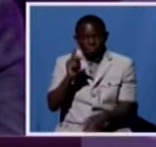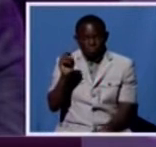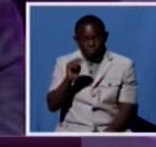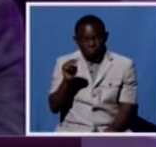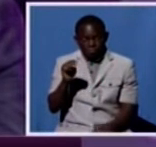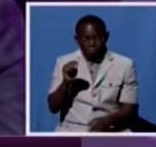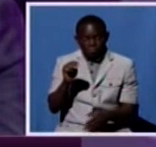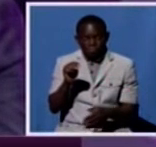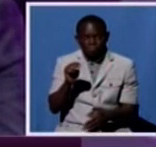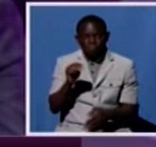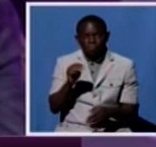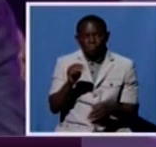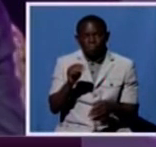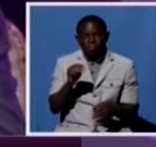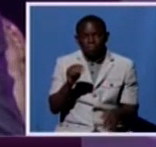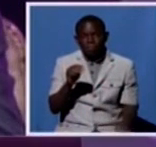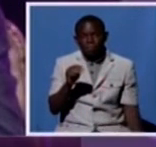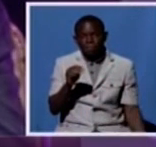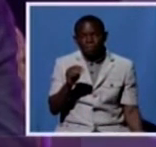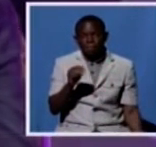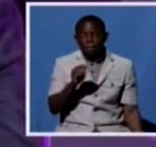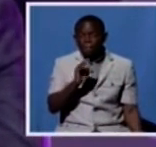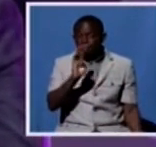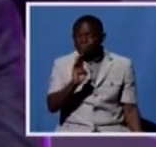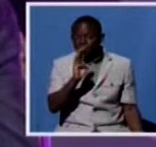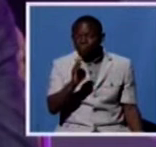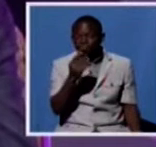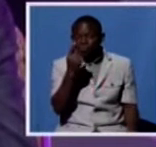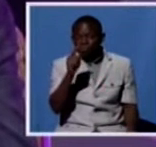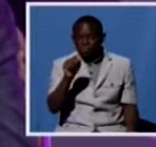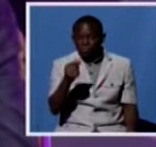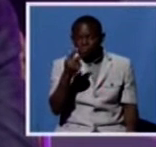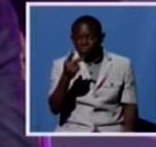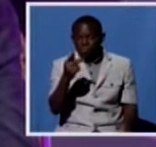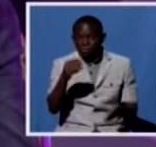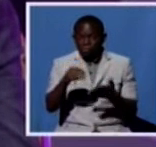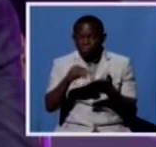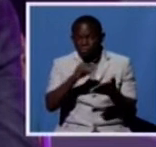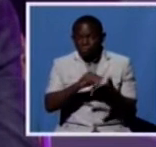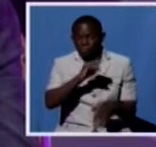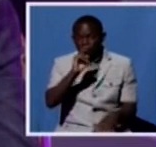and Botswana, in fact, Botswana is about $1.3 million per kilometer. We also did,